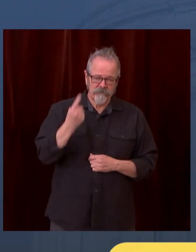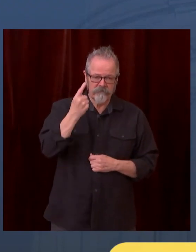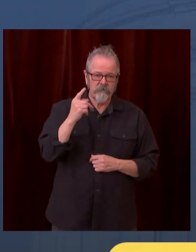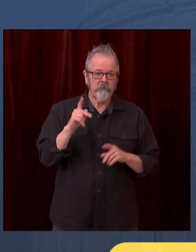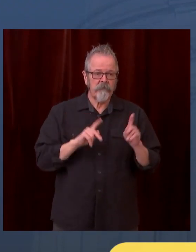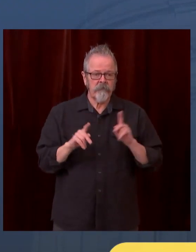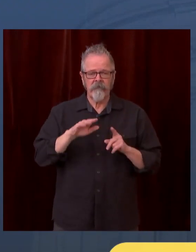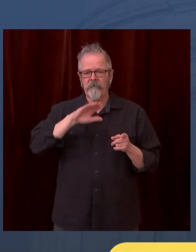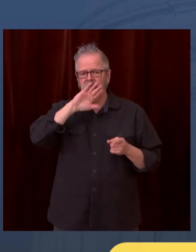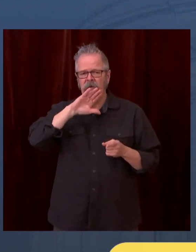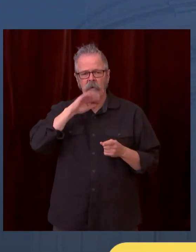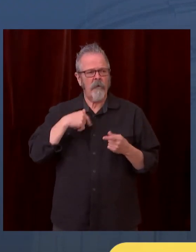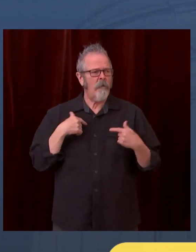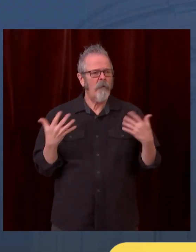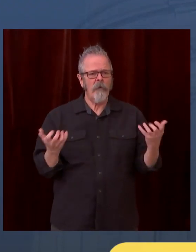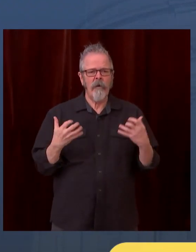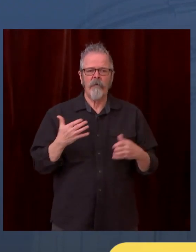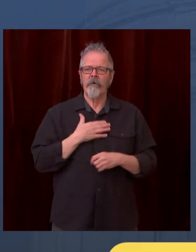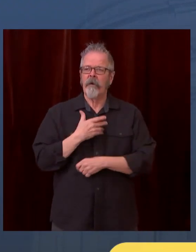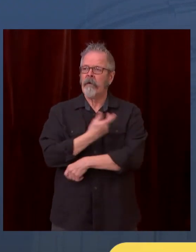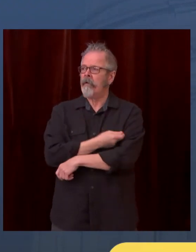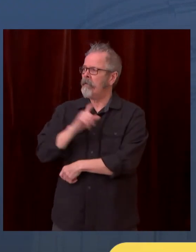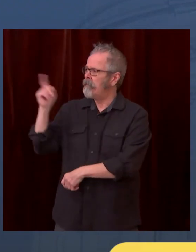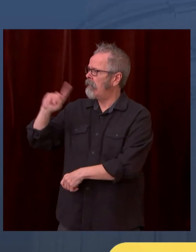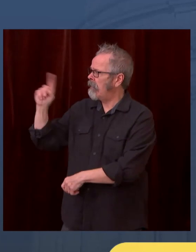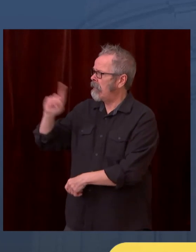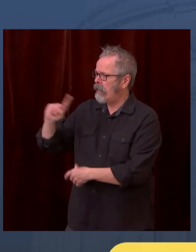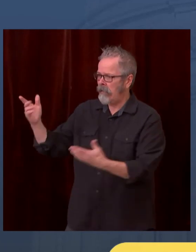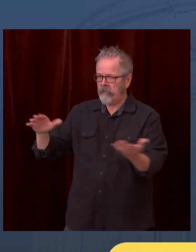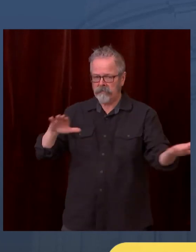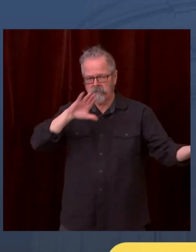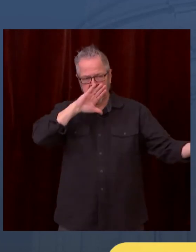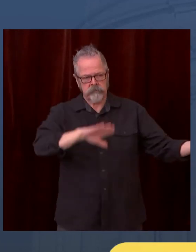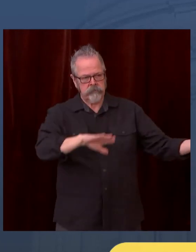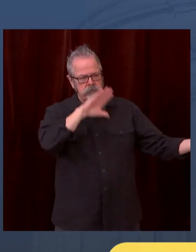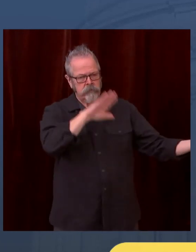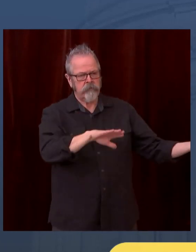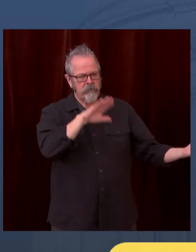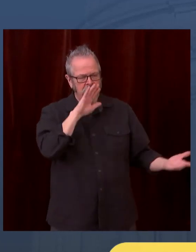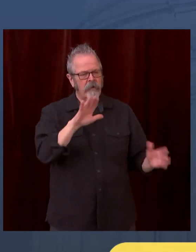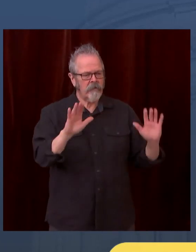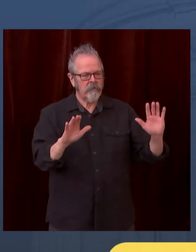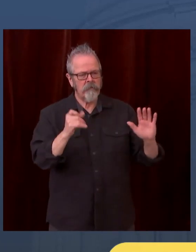this opportunity. And I'm very appreciative of the people who've given us this miracle.